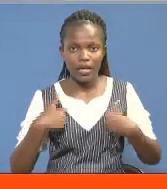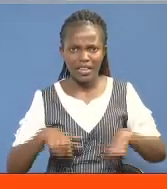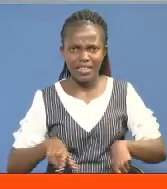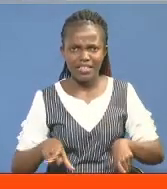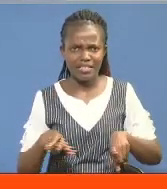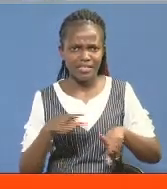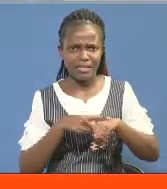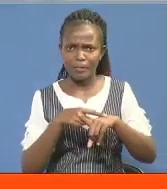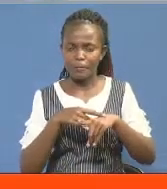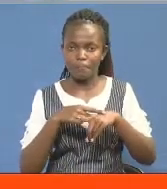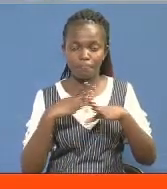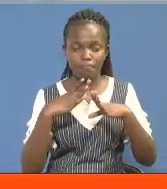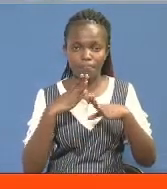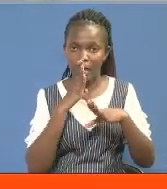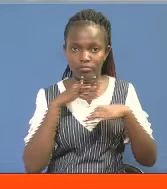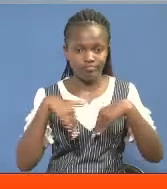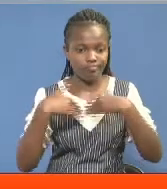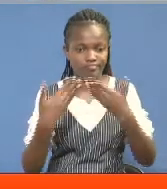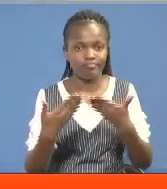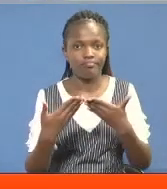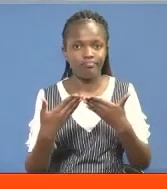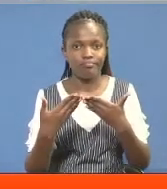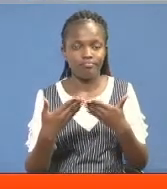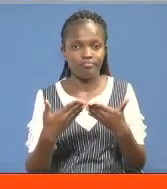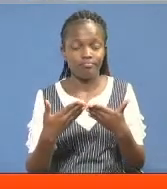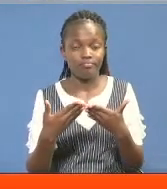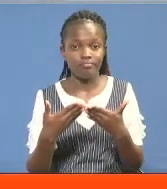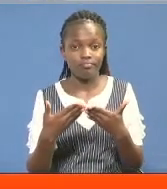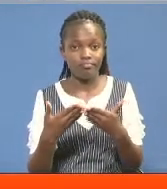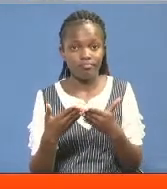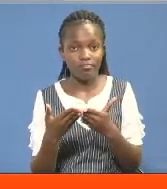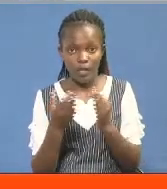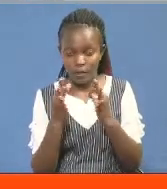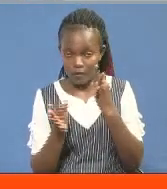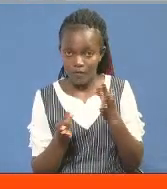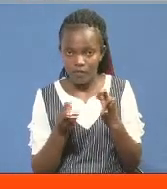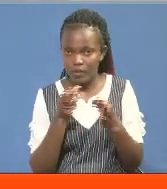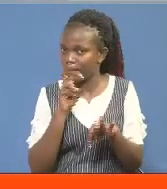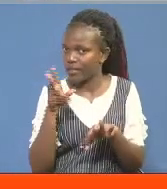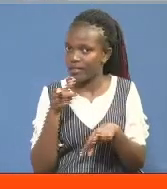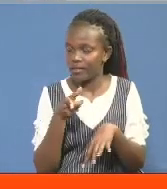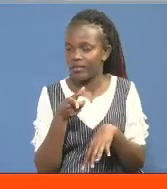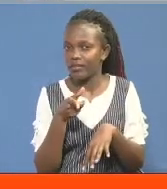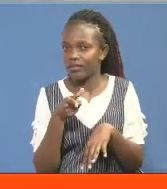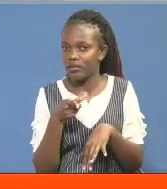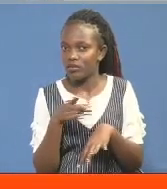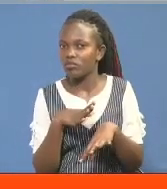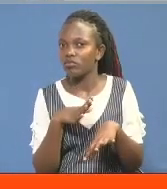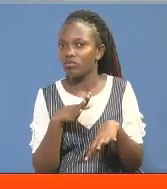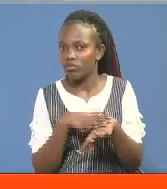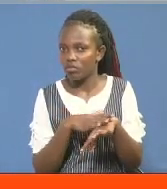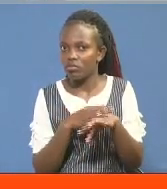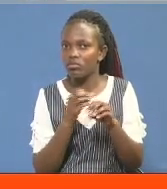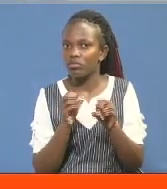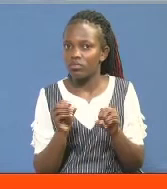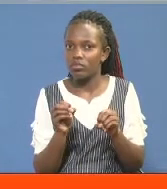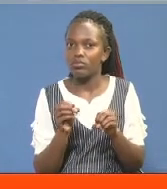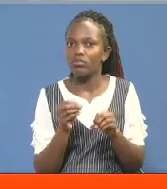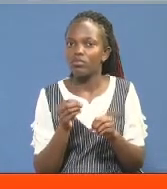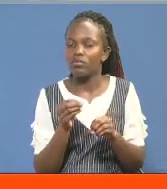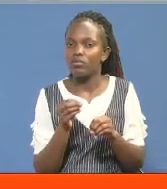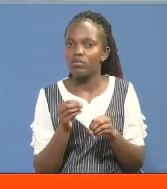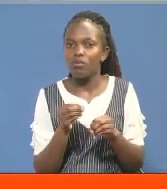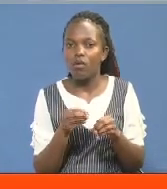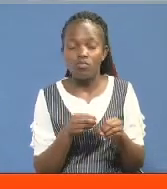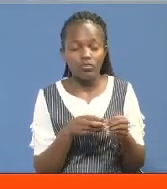an opportunity for us to reject those that we feel are not good for us, and then we approve those that we feel are good for us. That way, it will be a